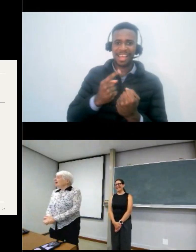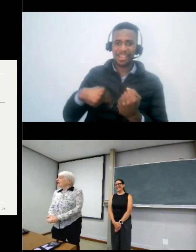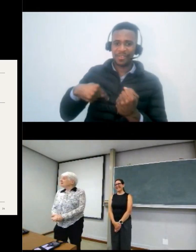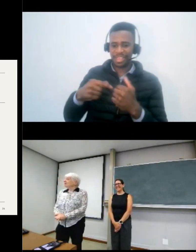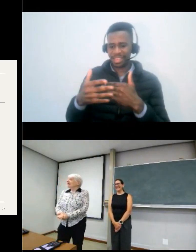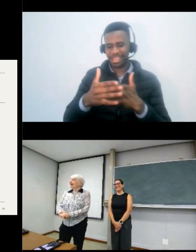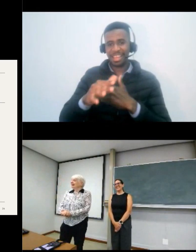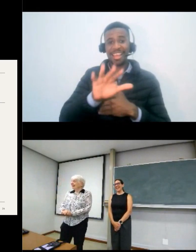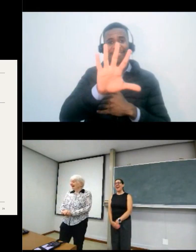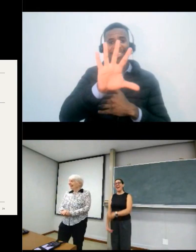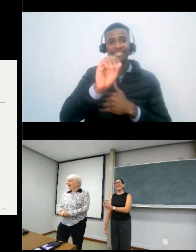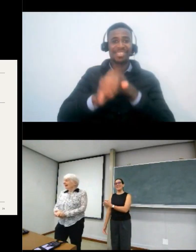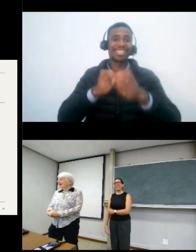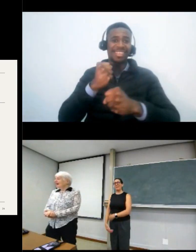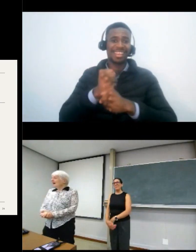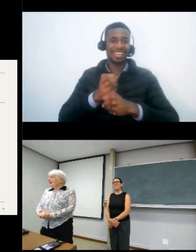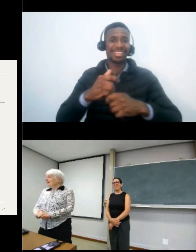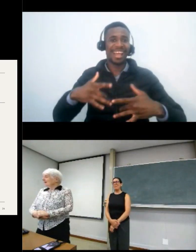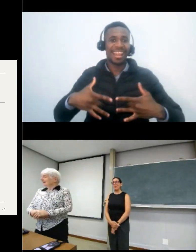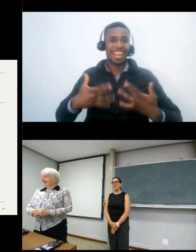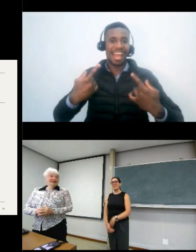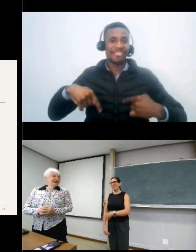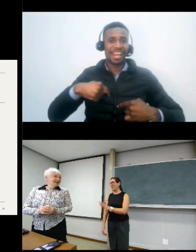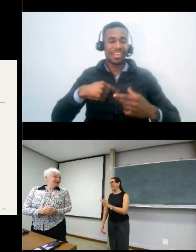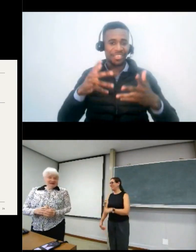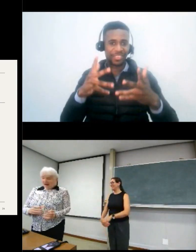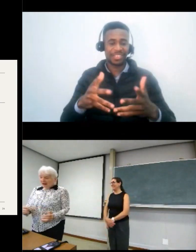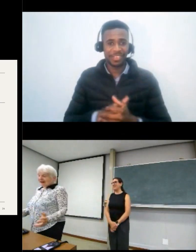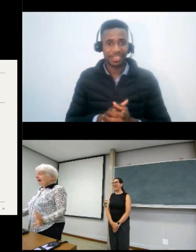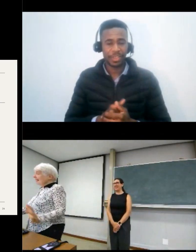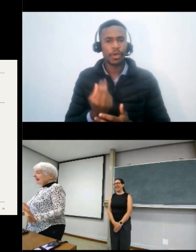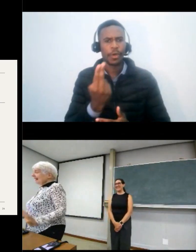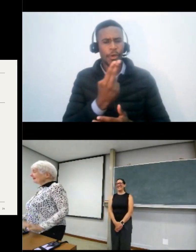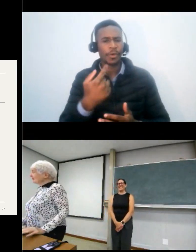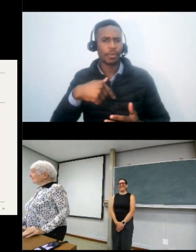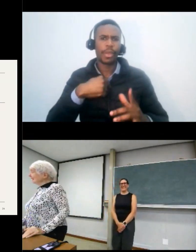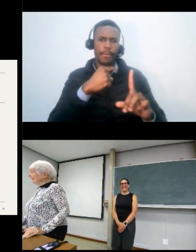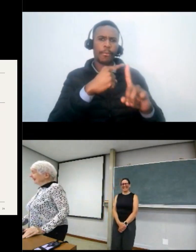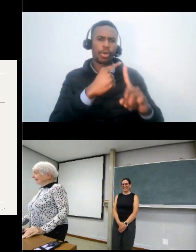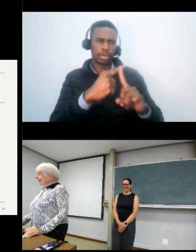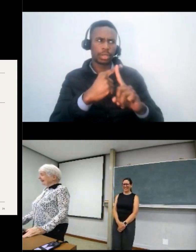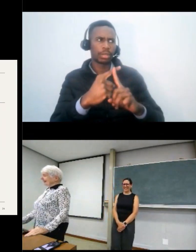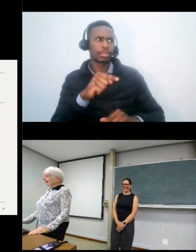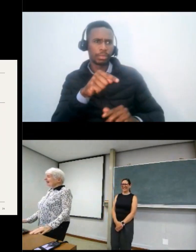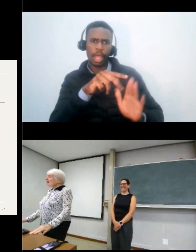Okay. Anne is very, very positive about that.